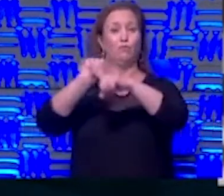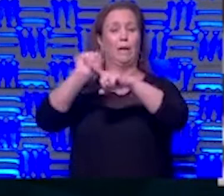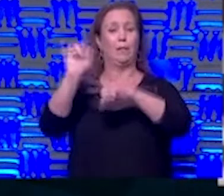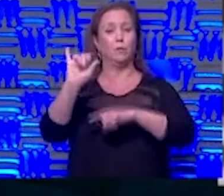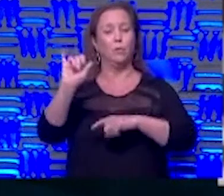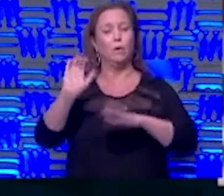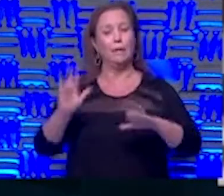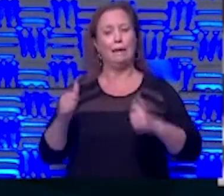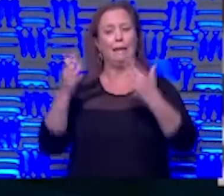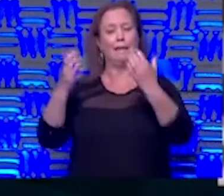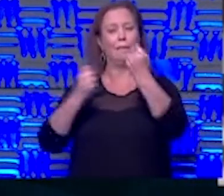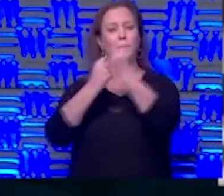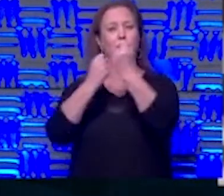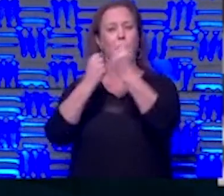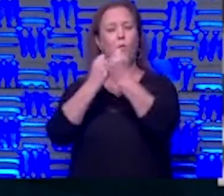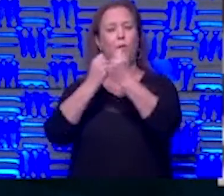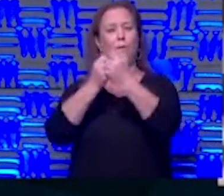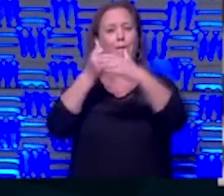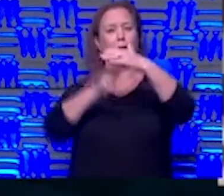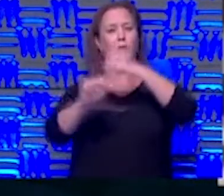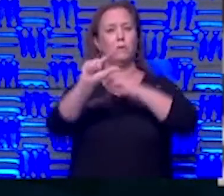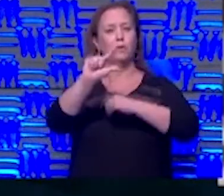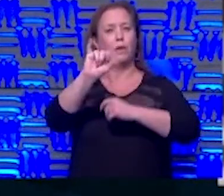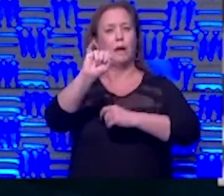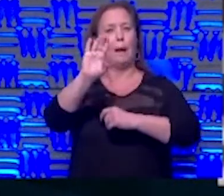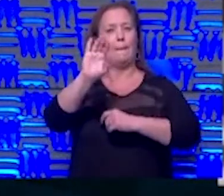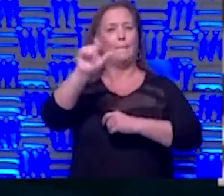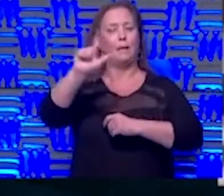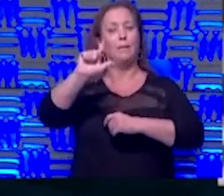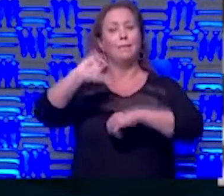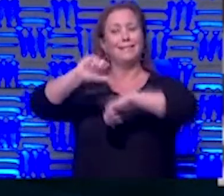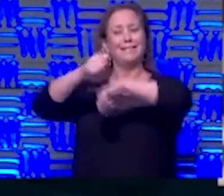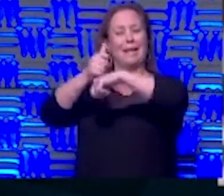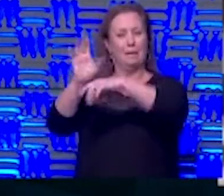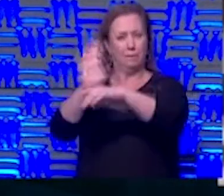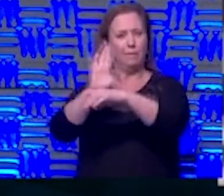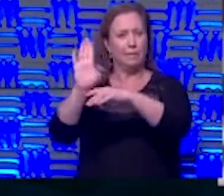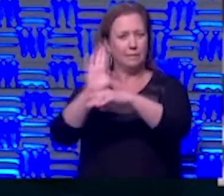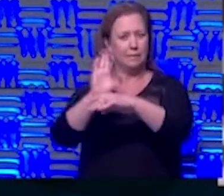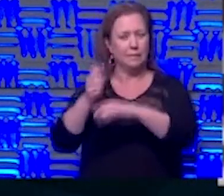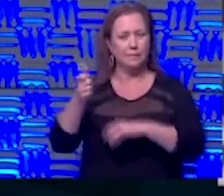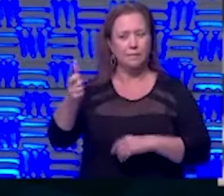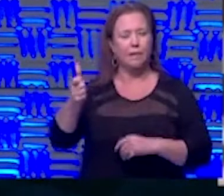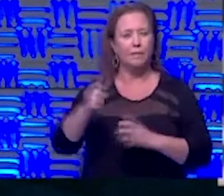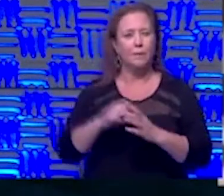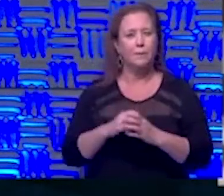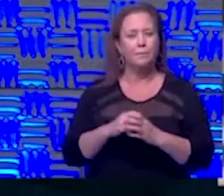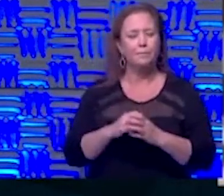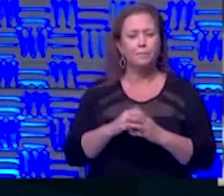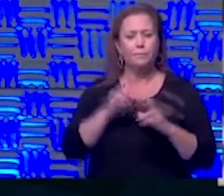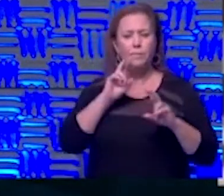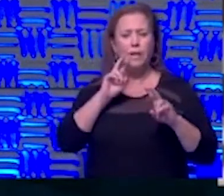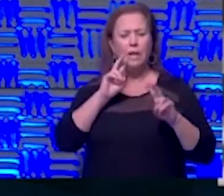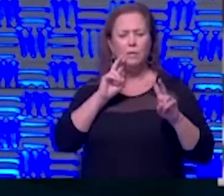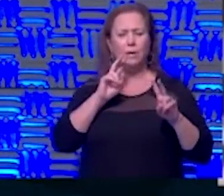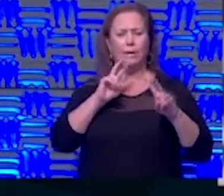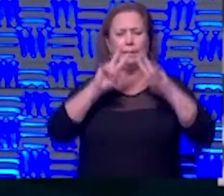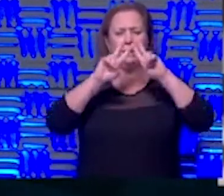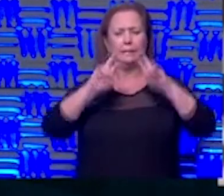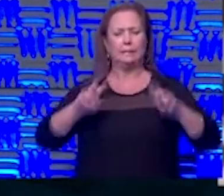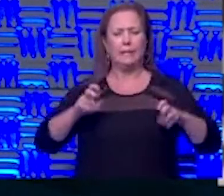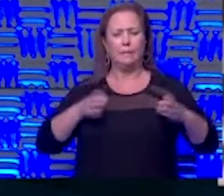through their GI Bill support, to start a business. So as we look at ways to make certain that